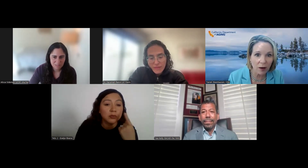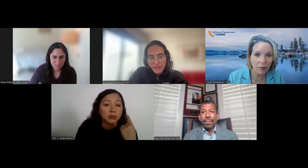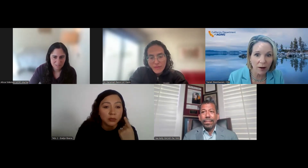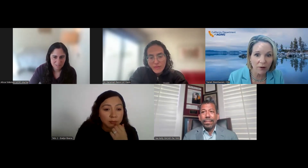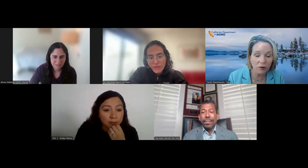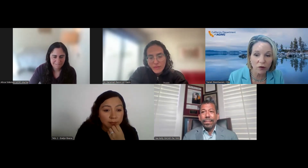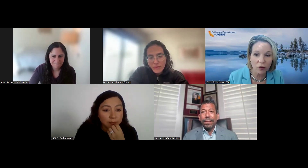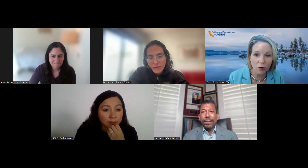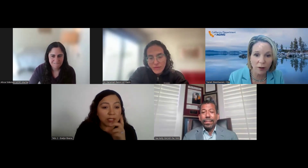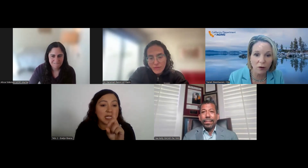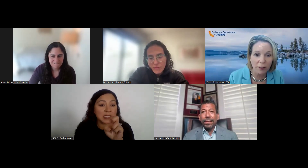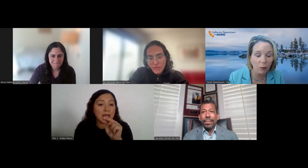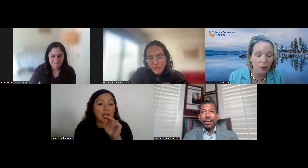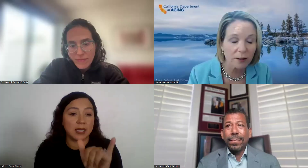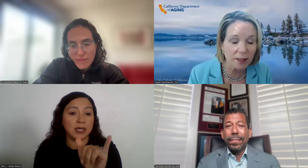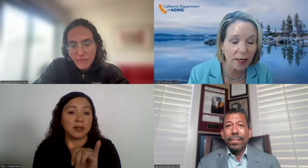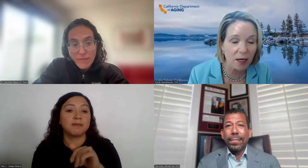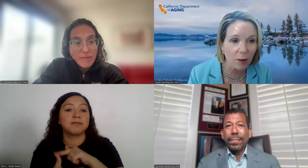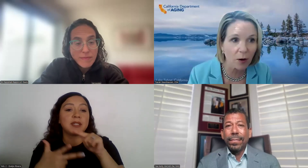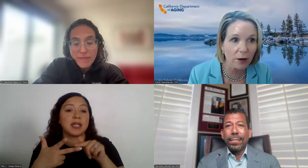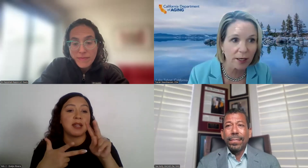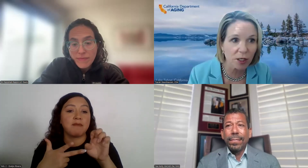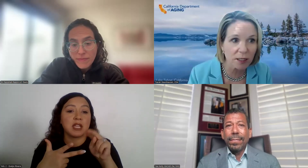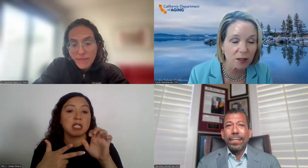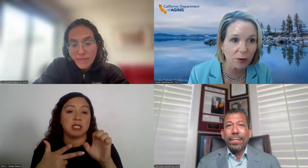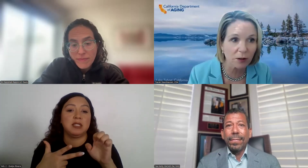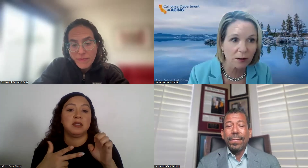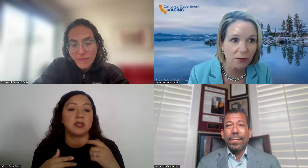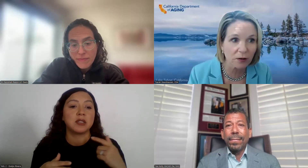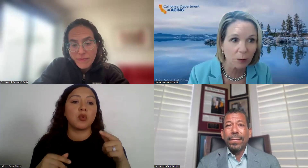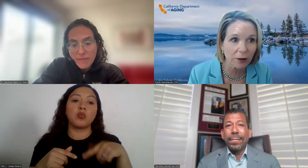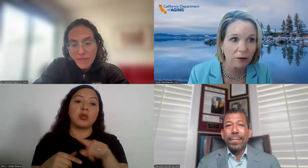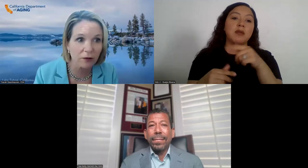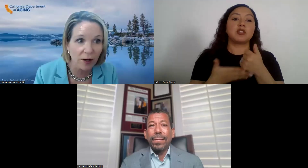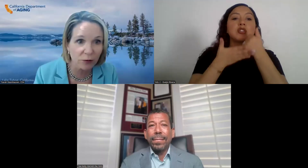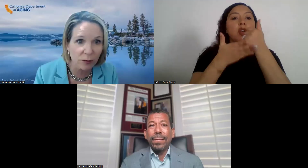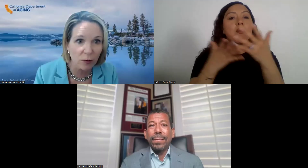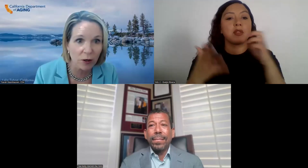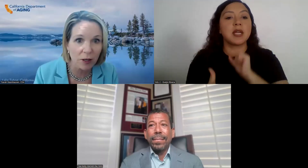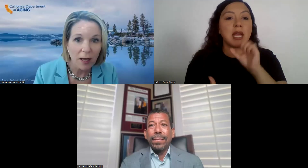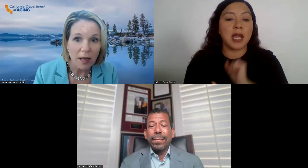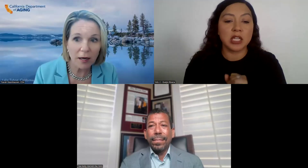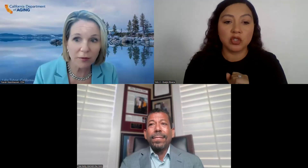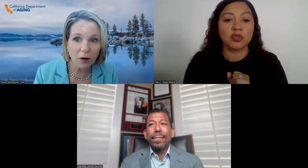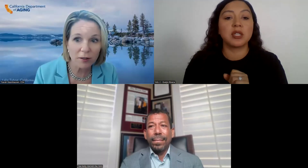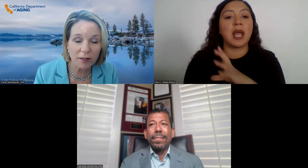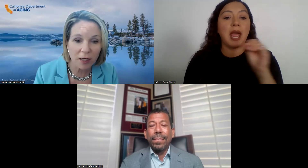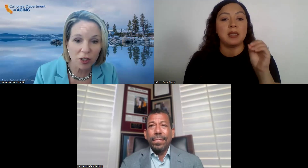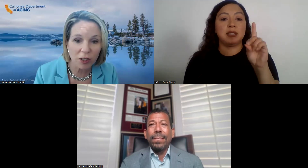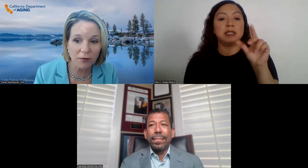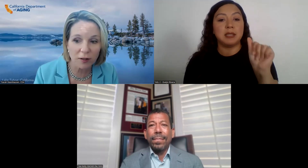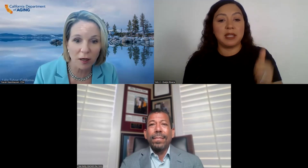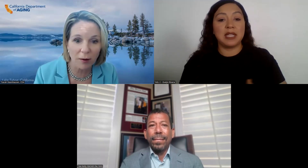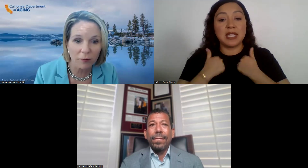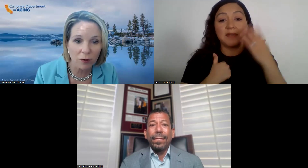Ephraim have been so critical in helping to stand up our Aging and Disability Lived Experience Advisory Board. And I think our